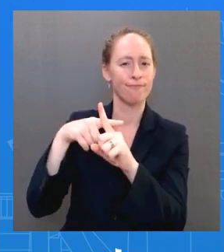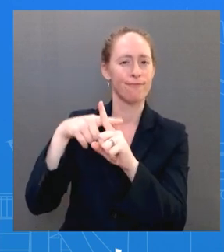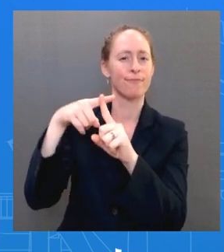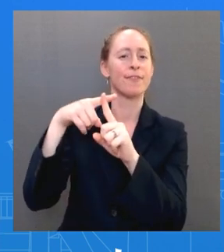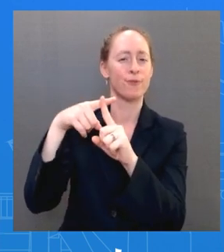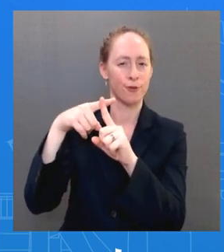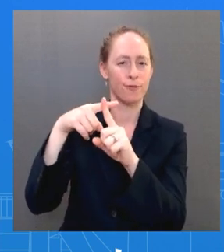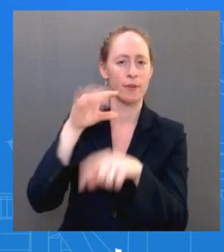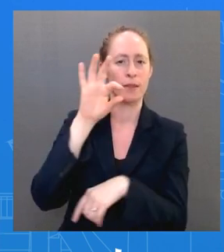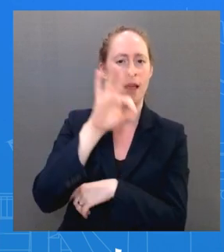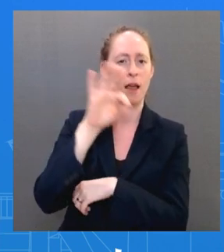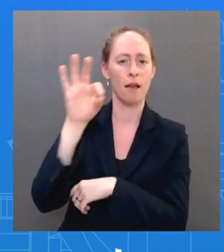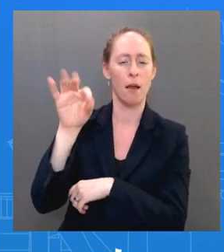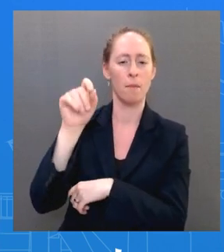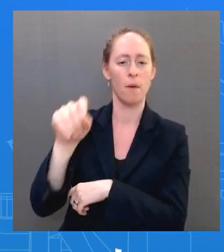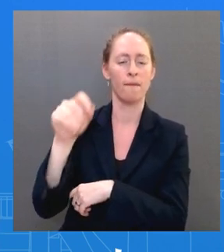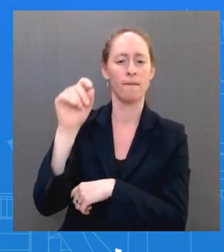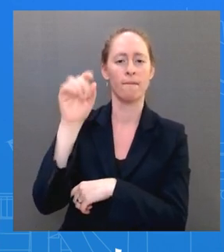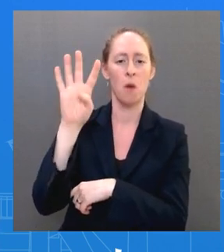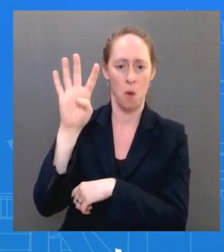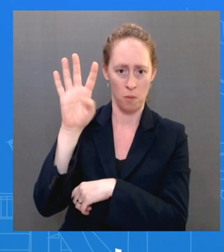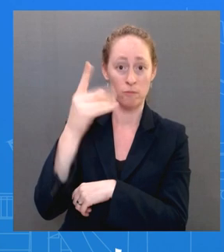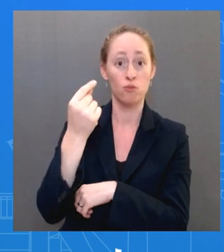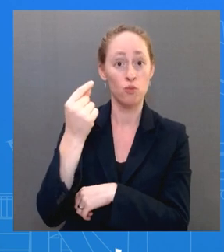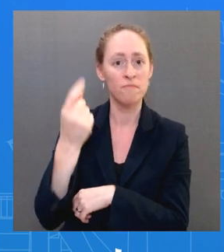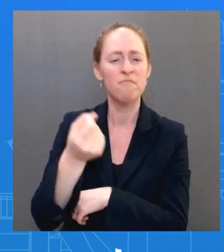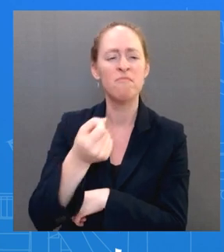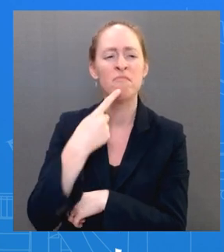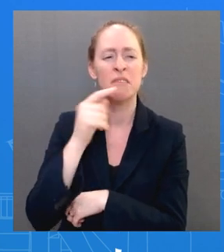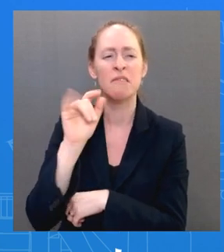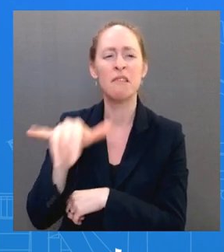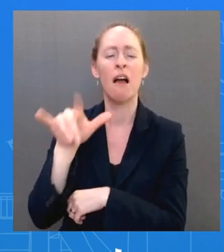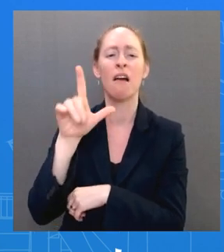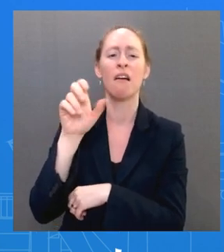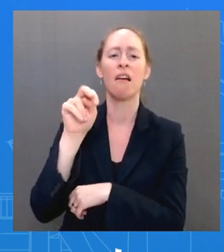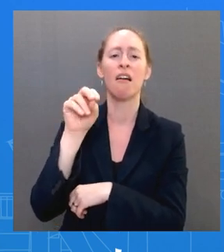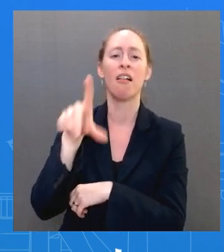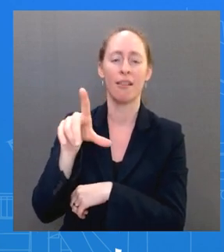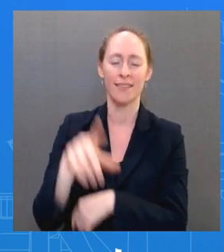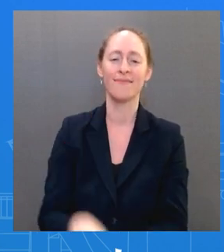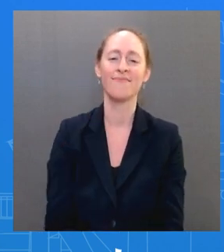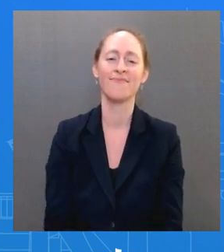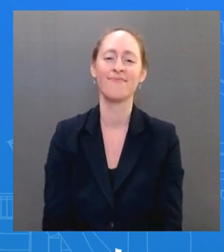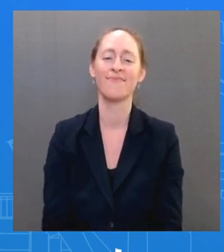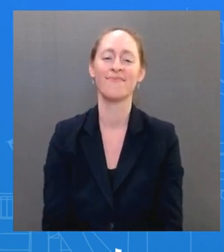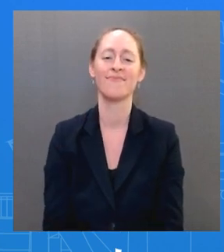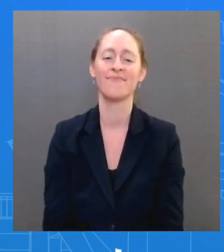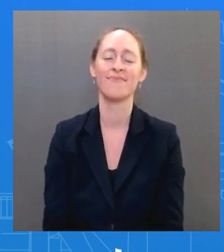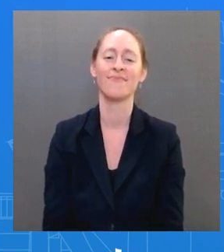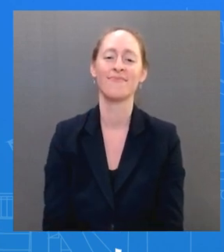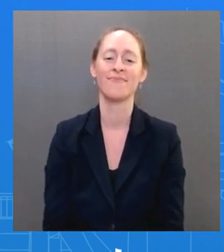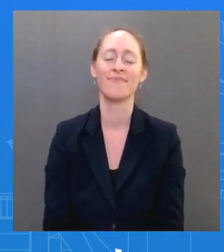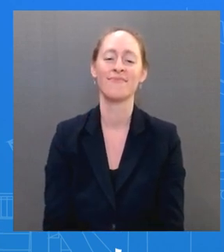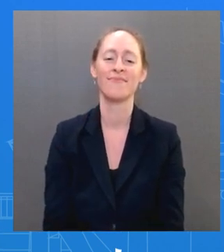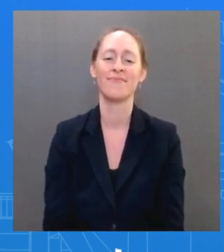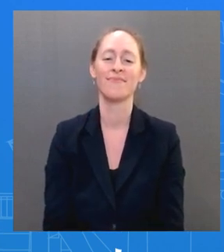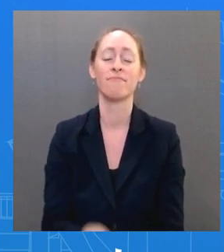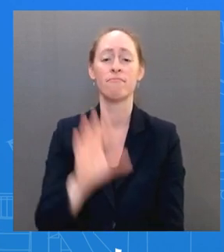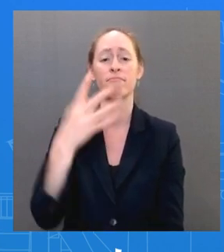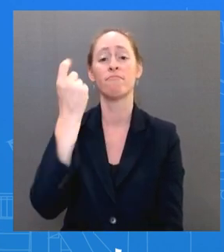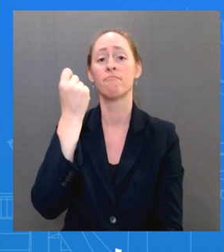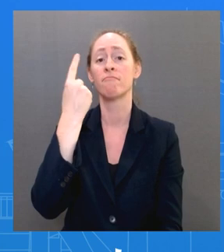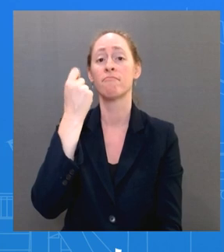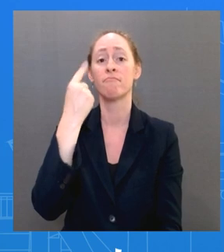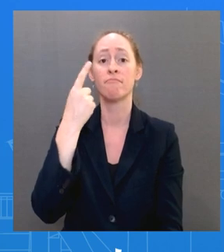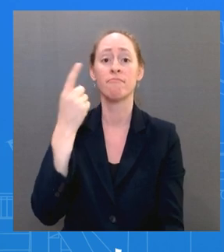since then. His symptoms remain characterized as runny nose and fatigue, with an occasional non-productive,